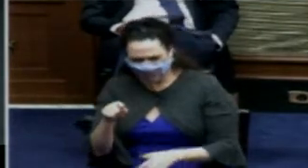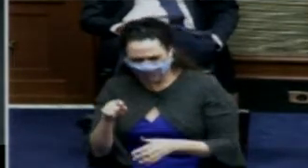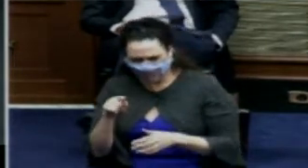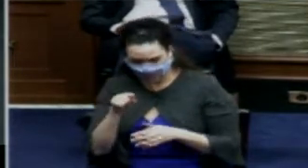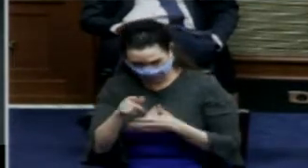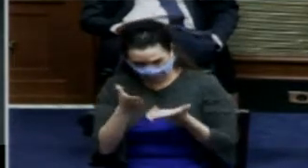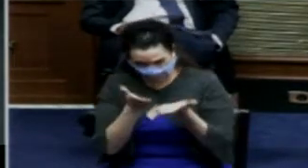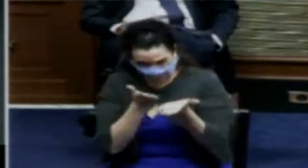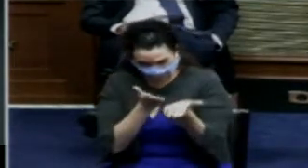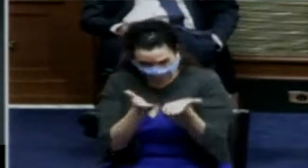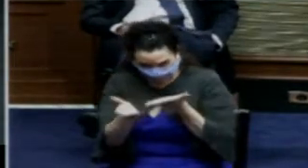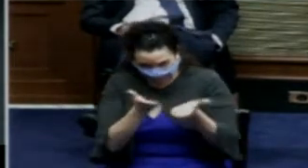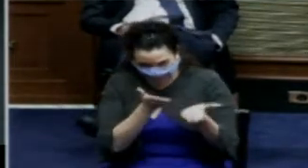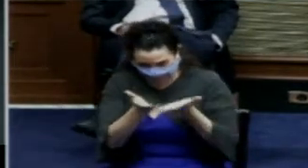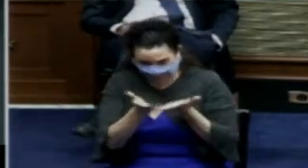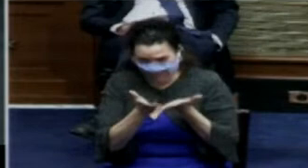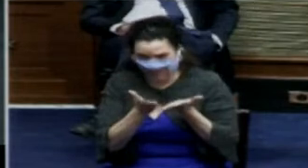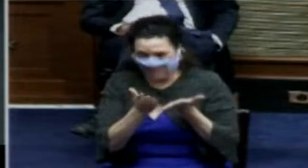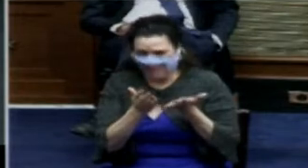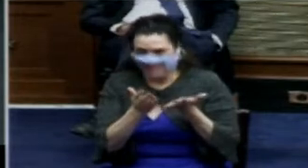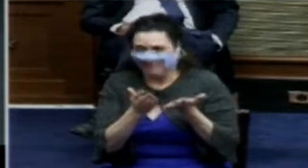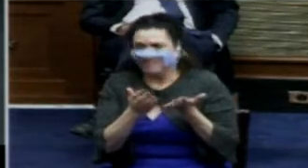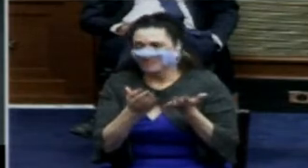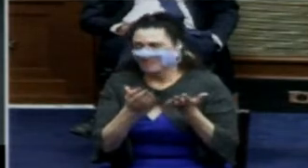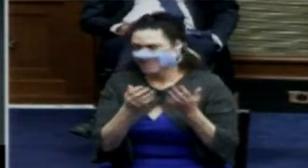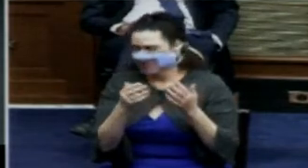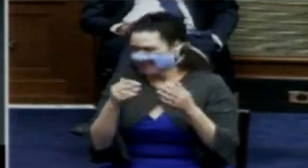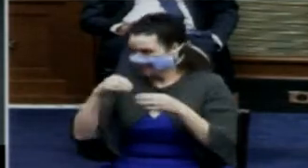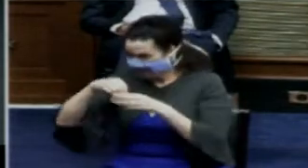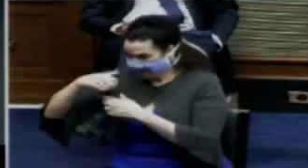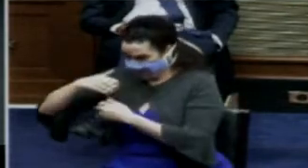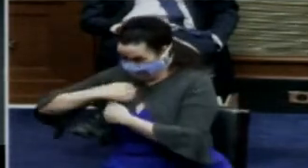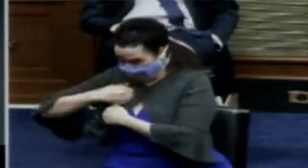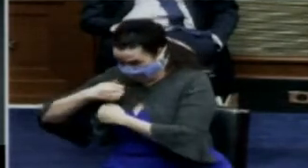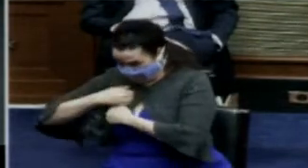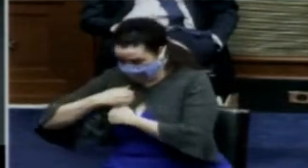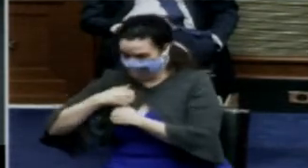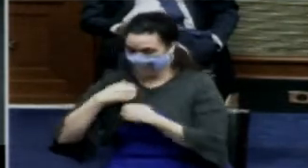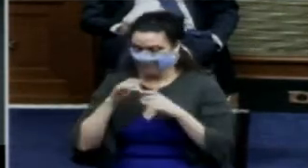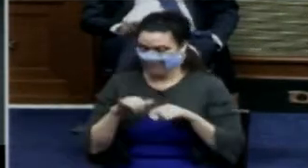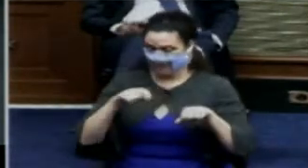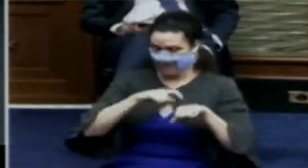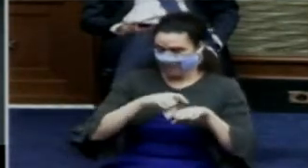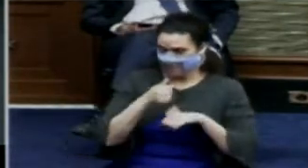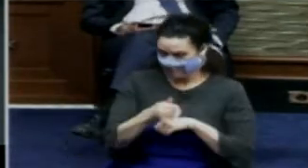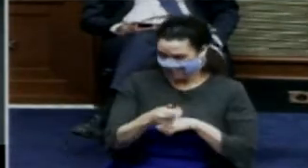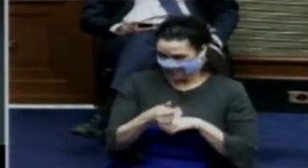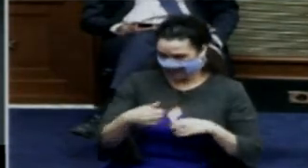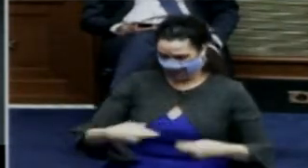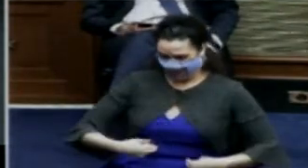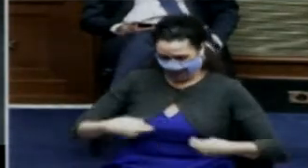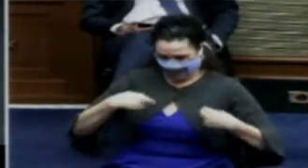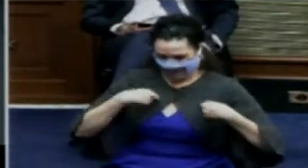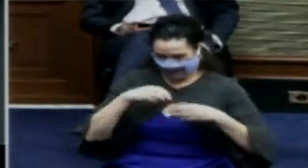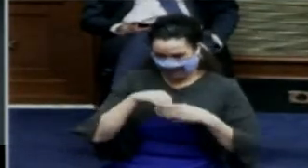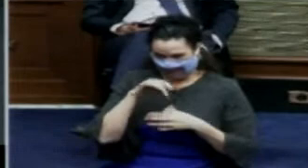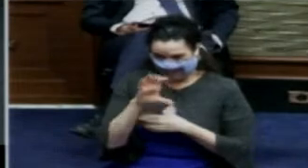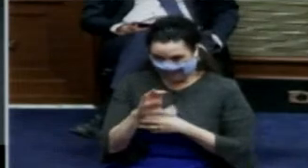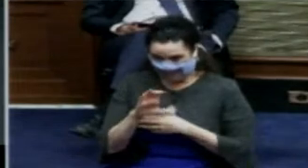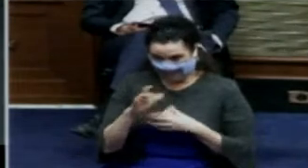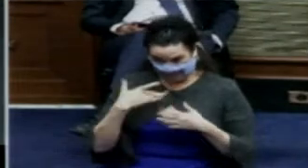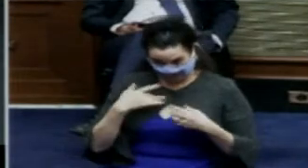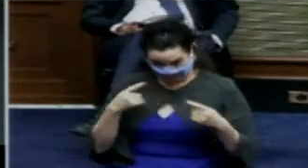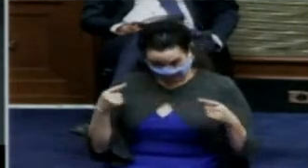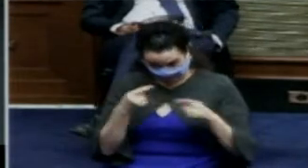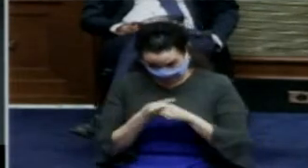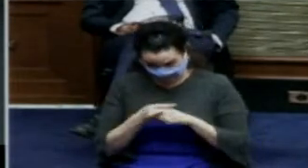service as a citizen of DC and these United States and our republic? How do you reconcile your